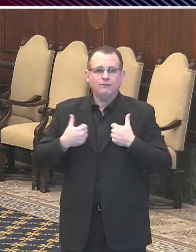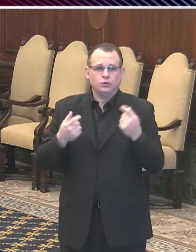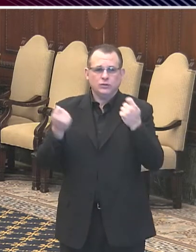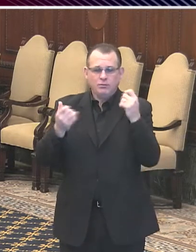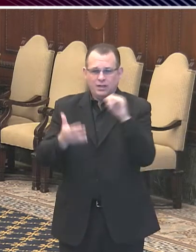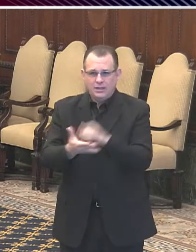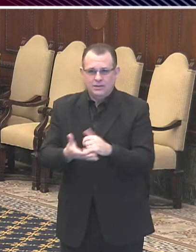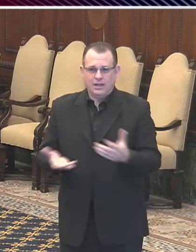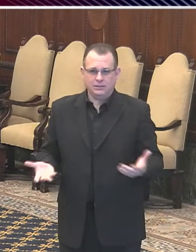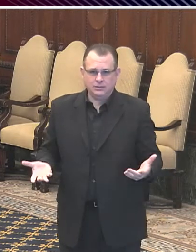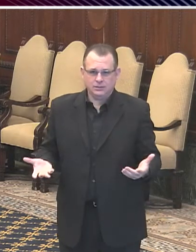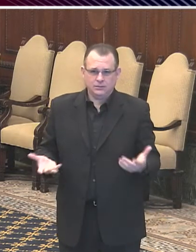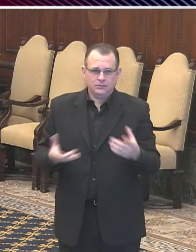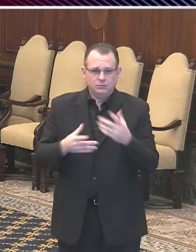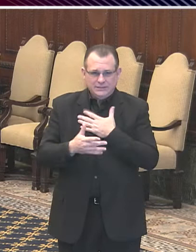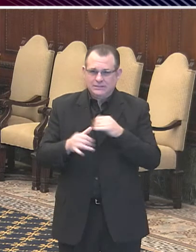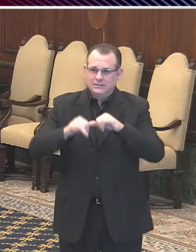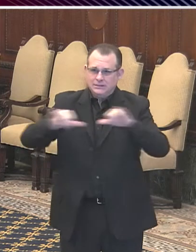your time.